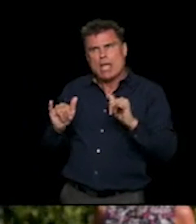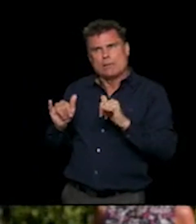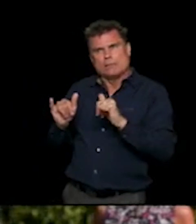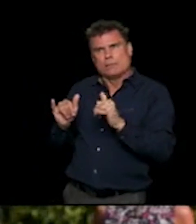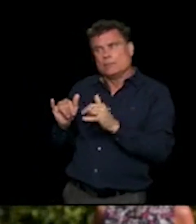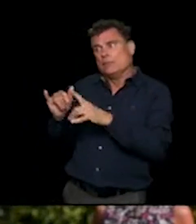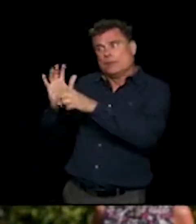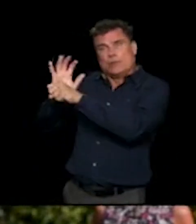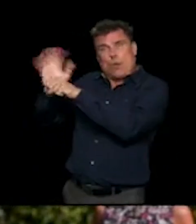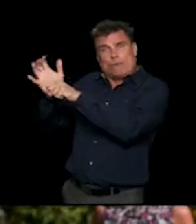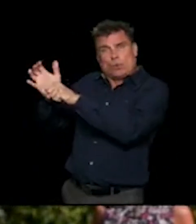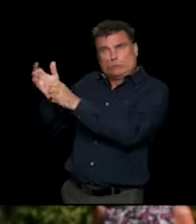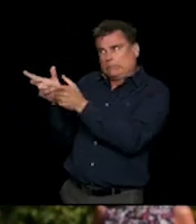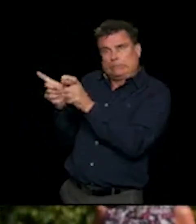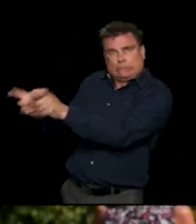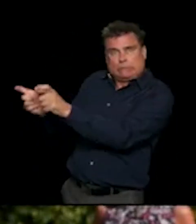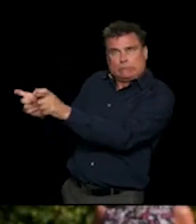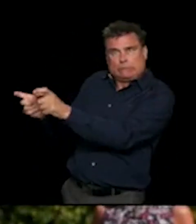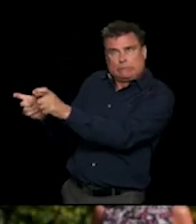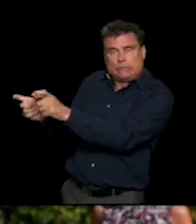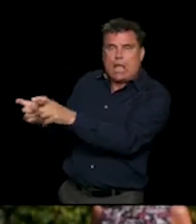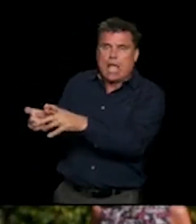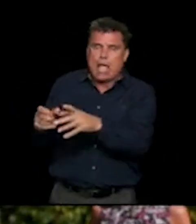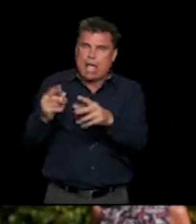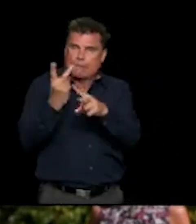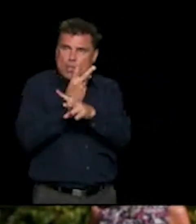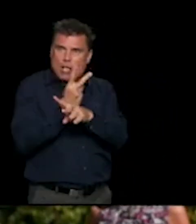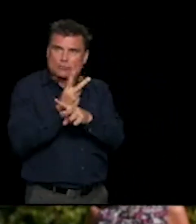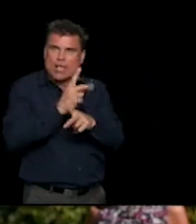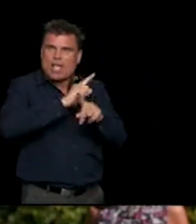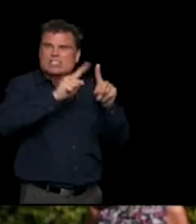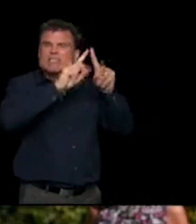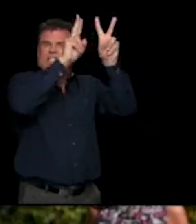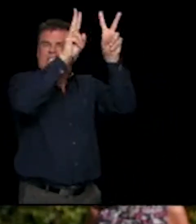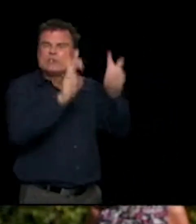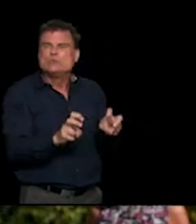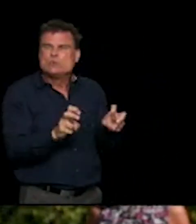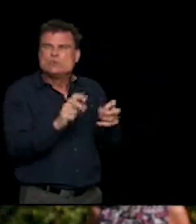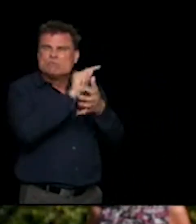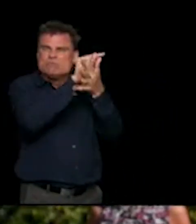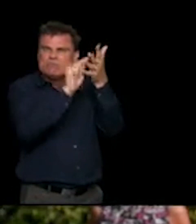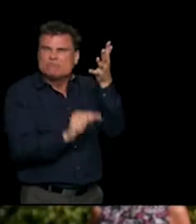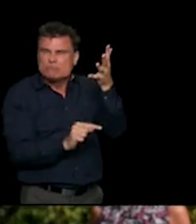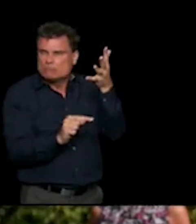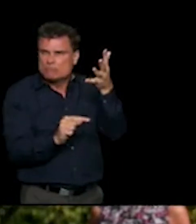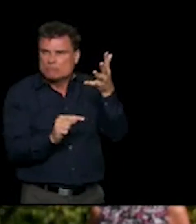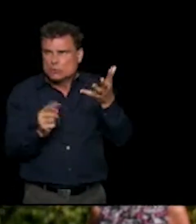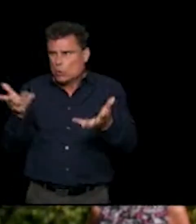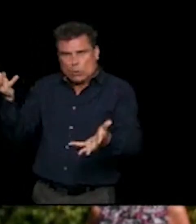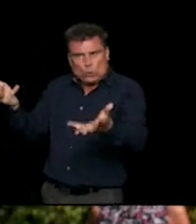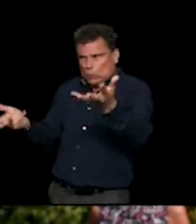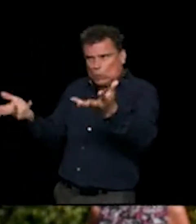Minister Robinson have been in consultation and discussions about next steps, and we'll have more to